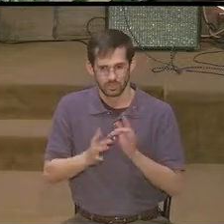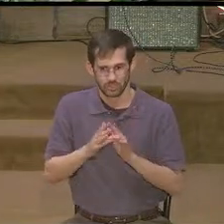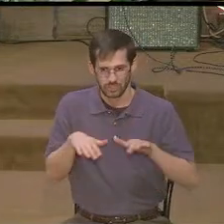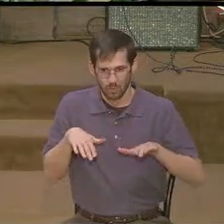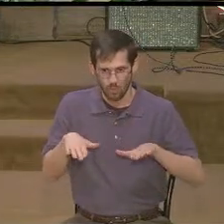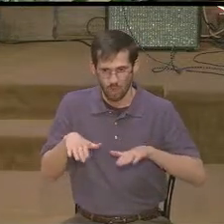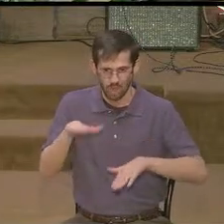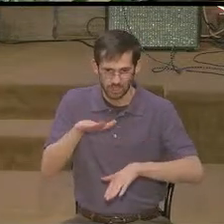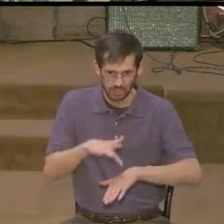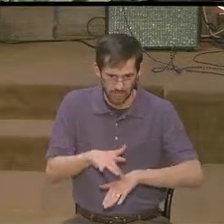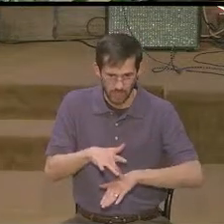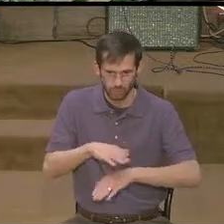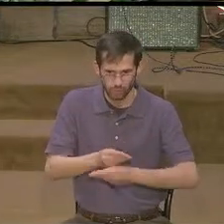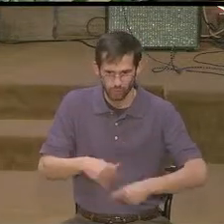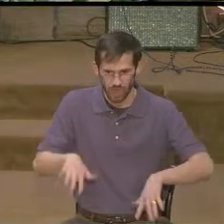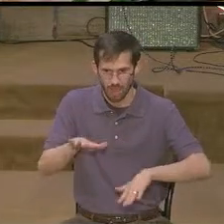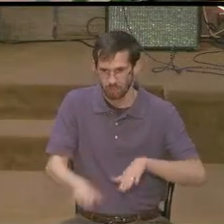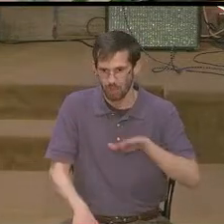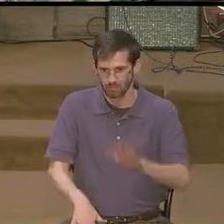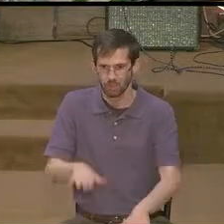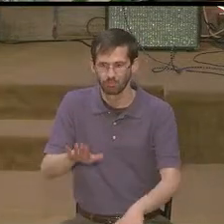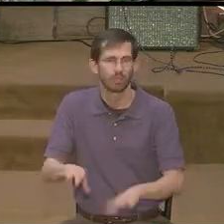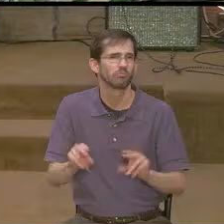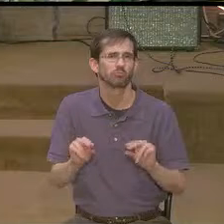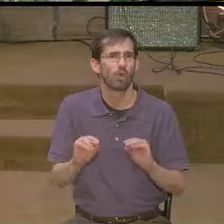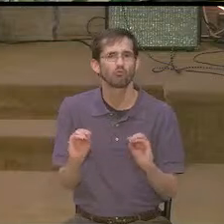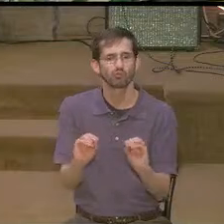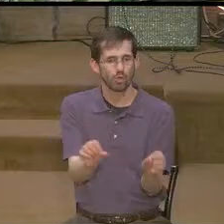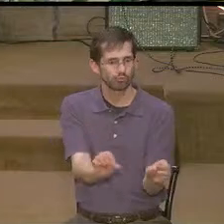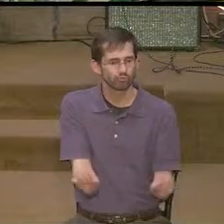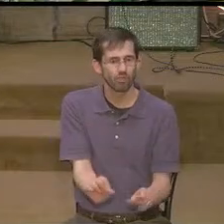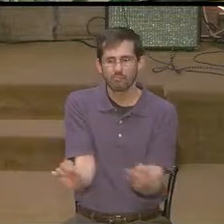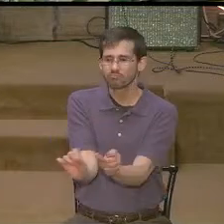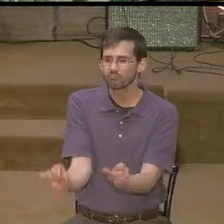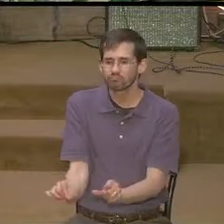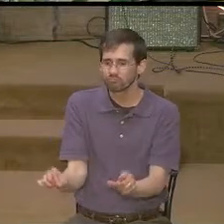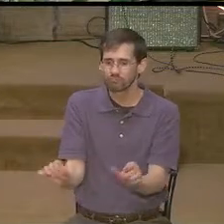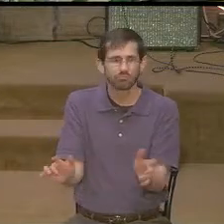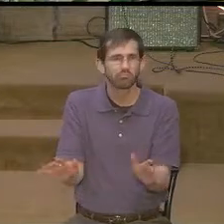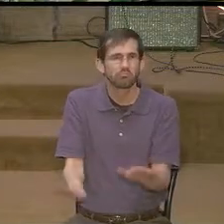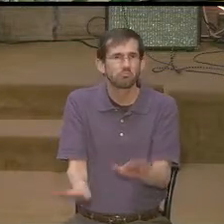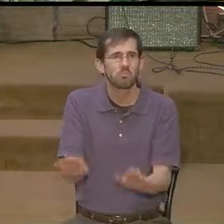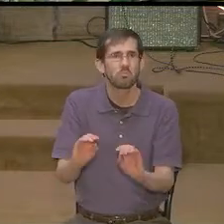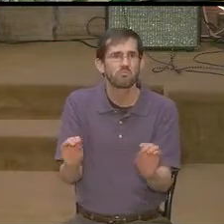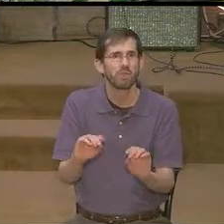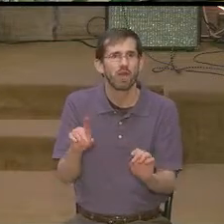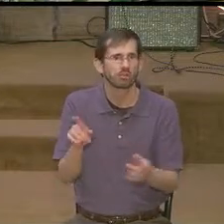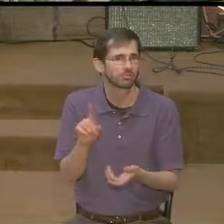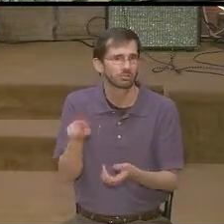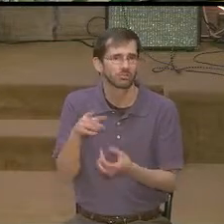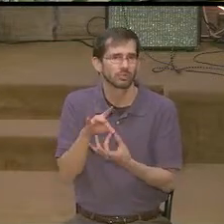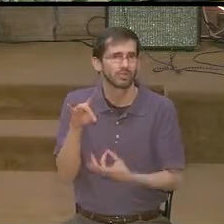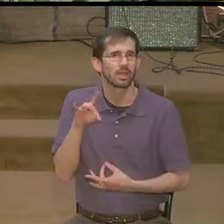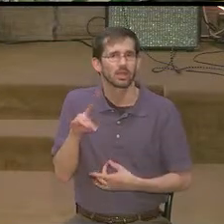When he walked, he didn't leave footprints because he was only a spirit. So he didn't leave footprints. And when he ate, he really didn't chew and